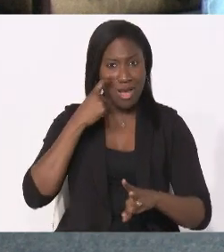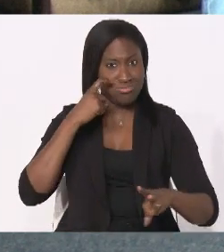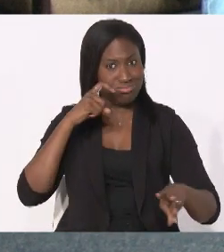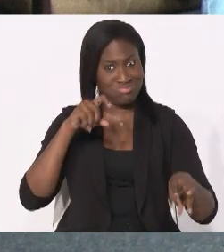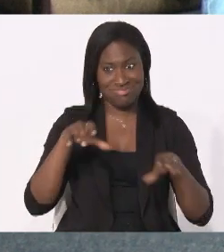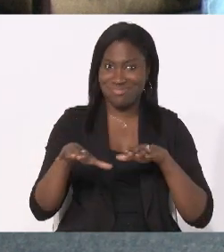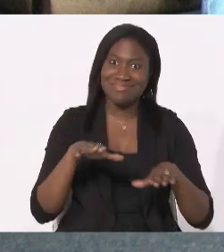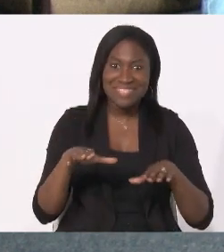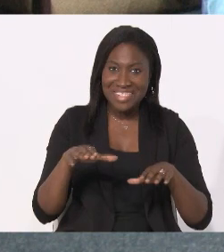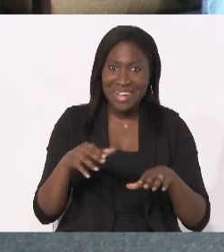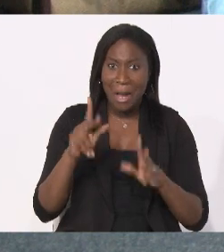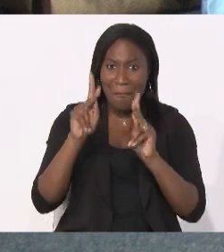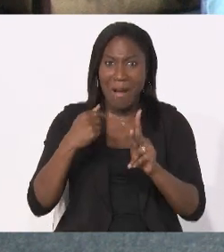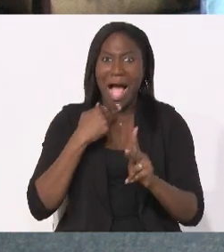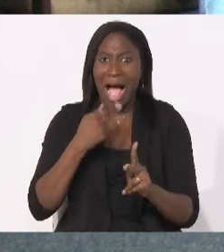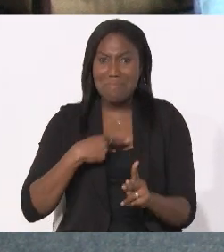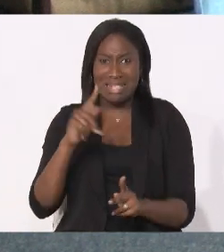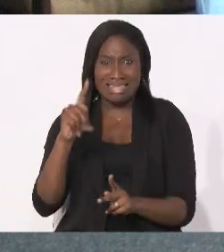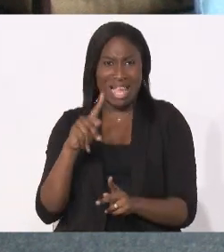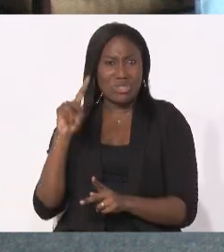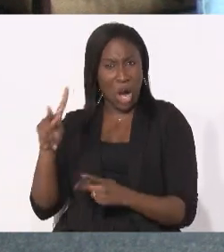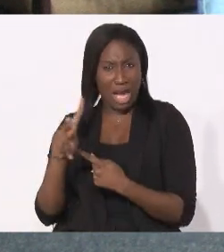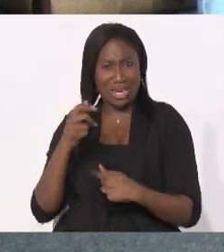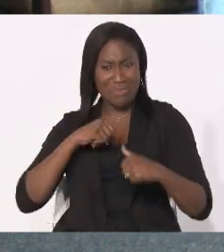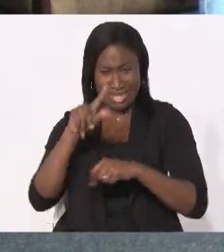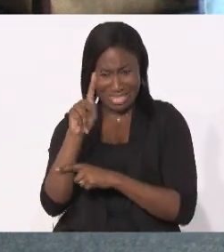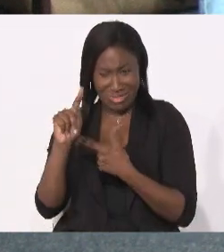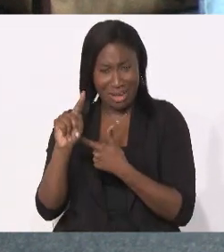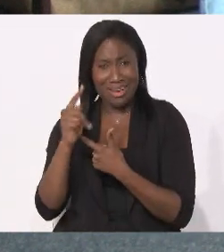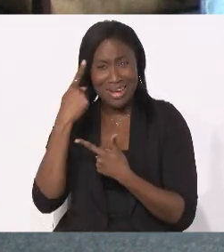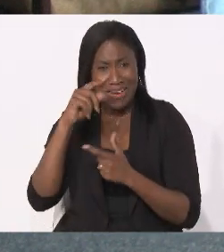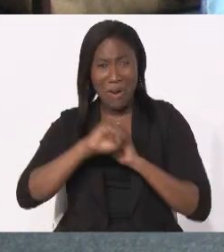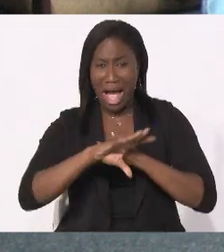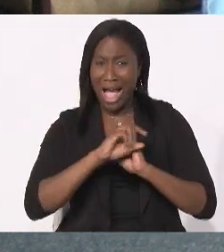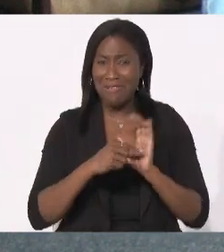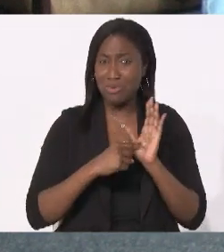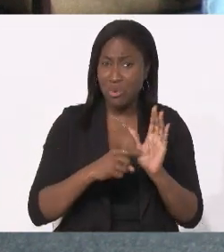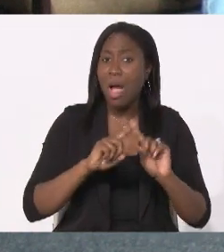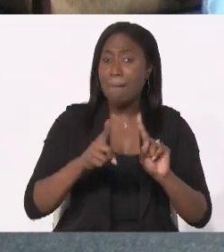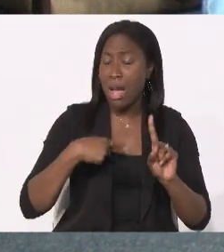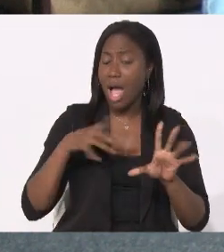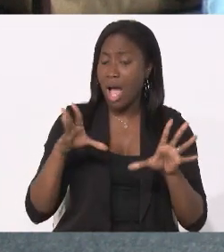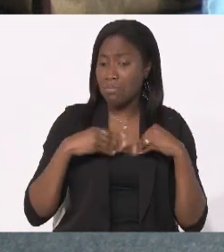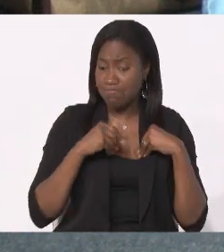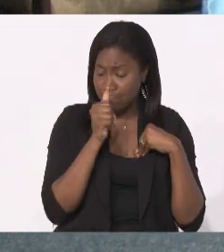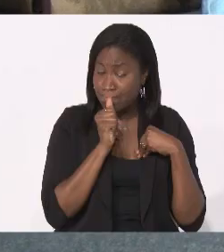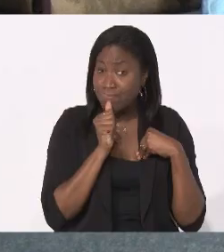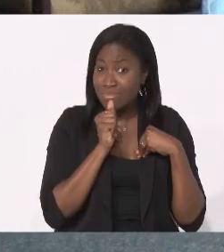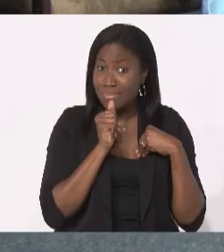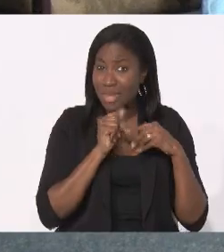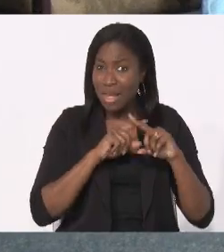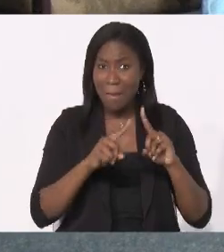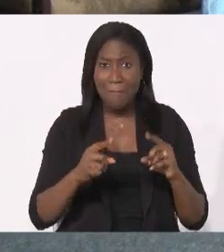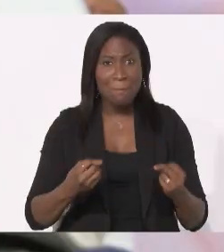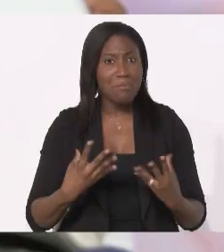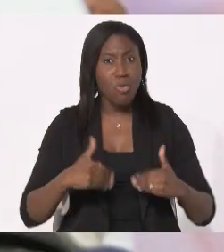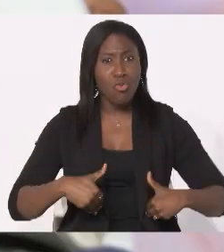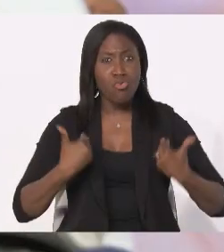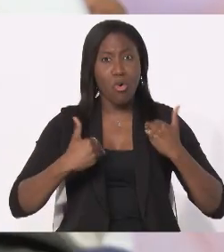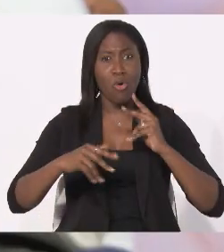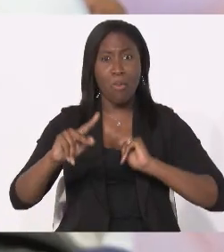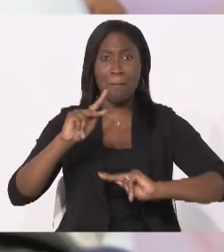traumatized in June to do a TikTok to promote a show. But I embraced it, and it was, again, a cadre of young persons. How